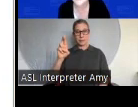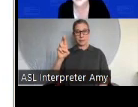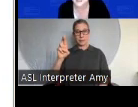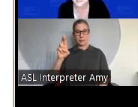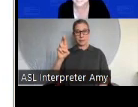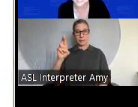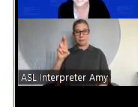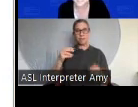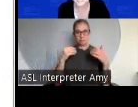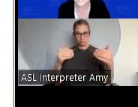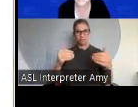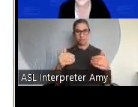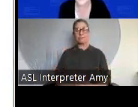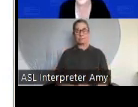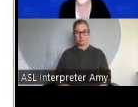Go ahead.